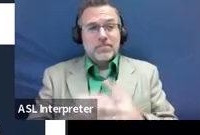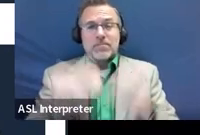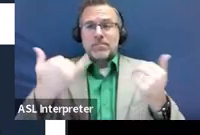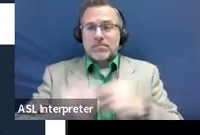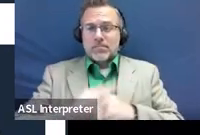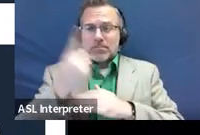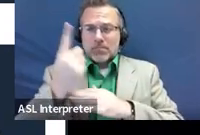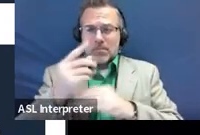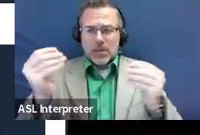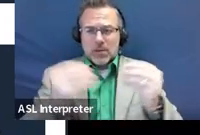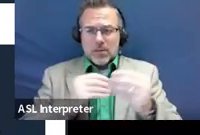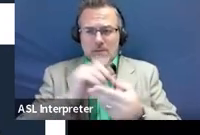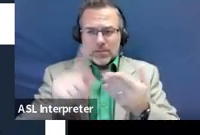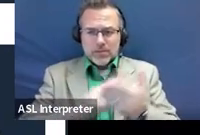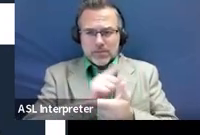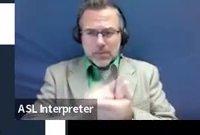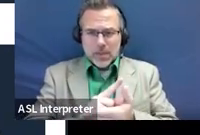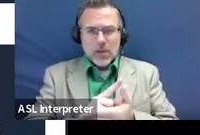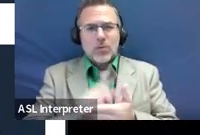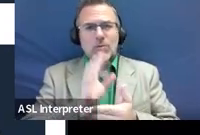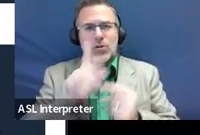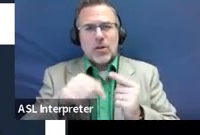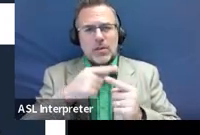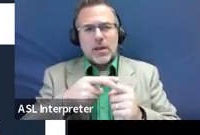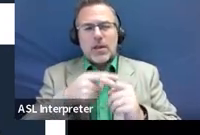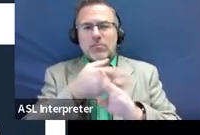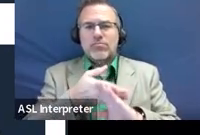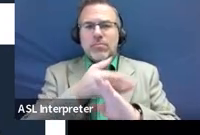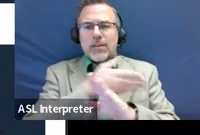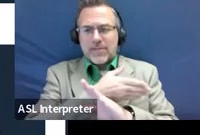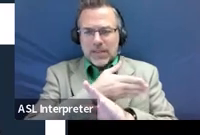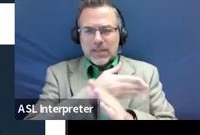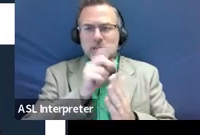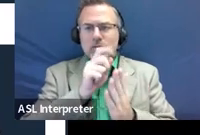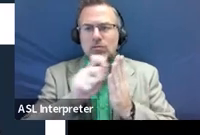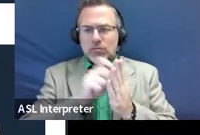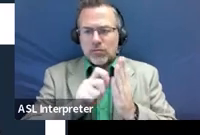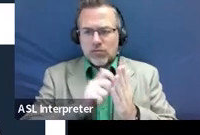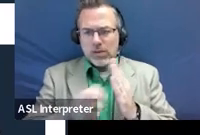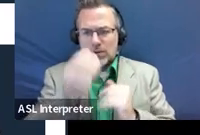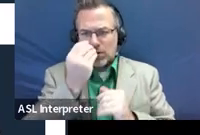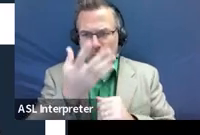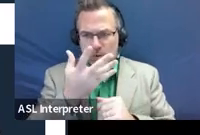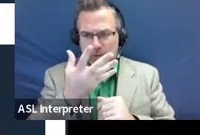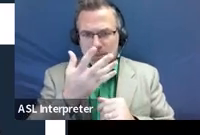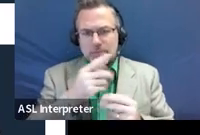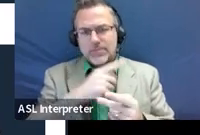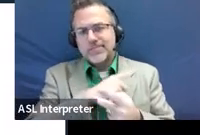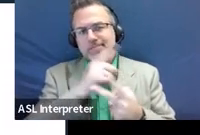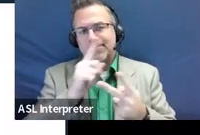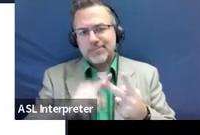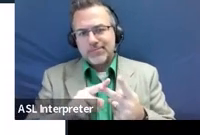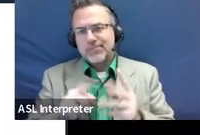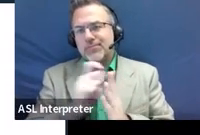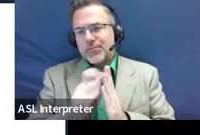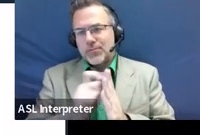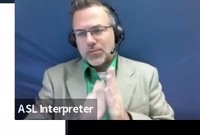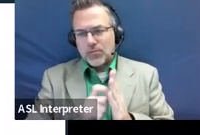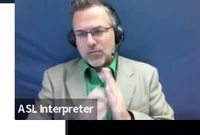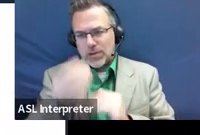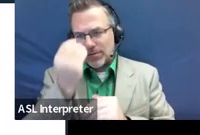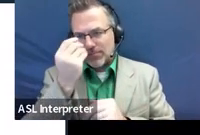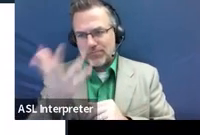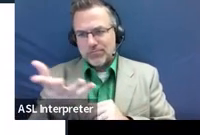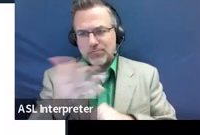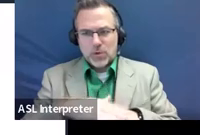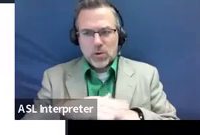office hours, we're talking about the advance written notice and the written notice. So that's our focus for today. So we are